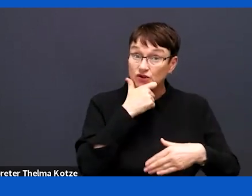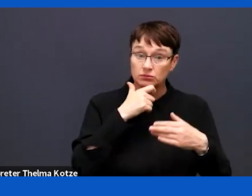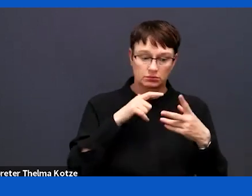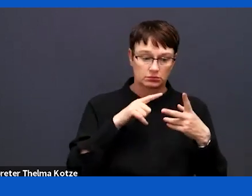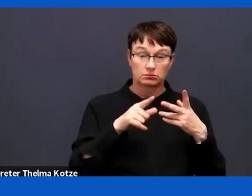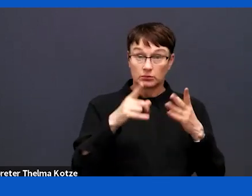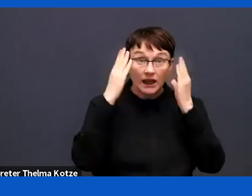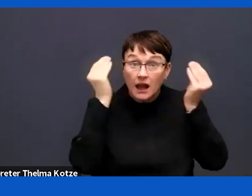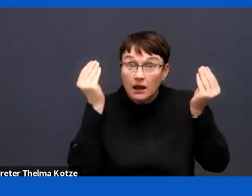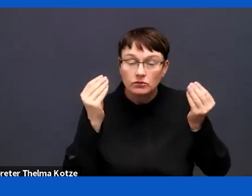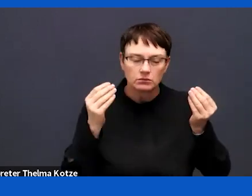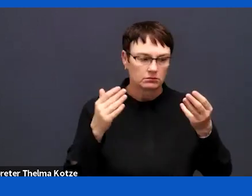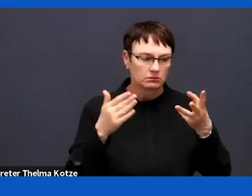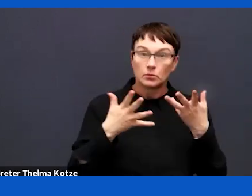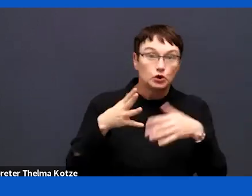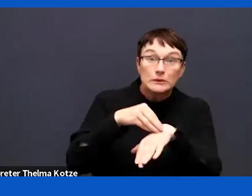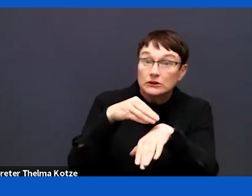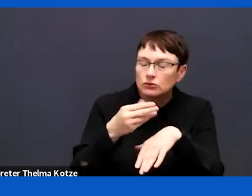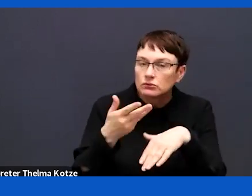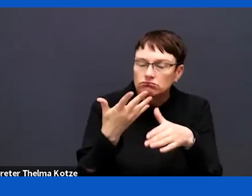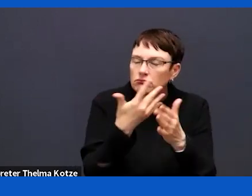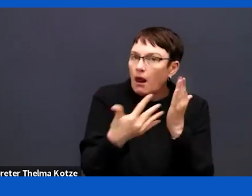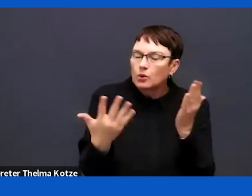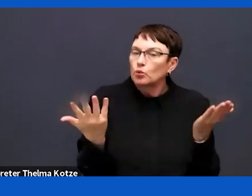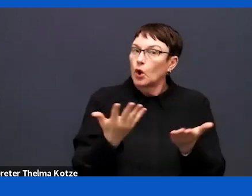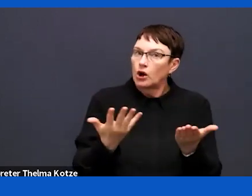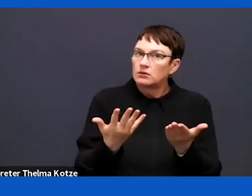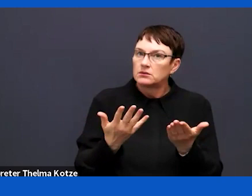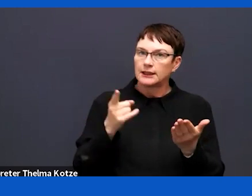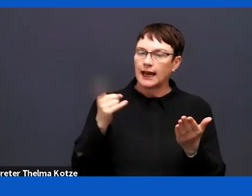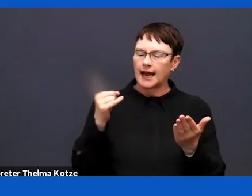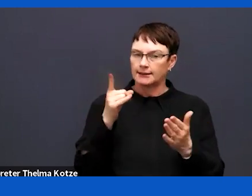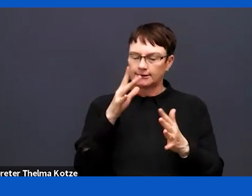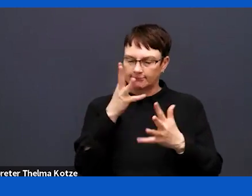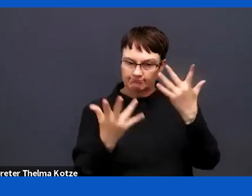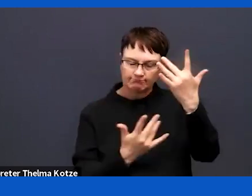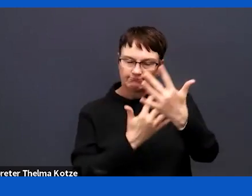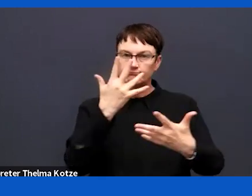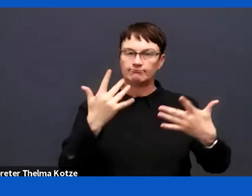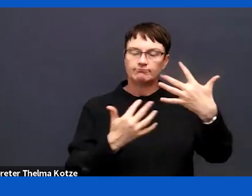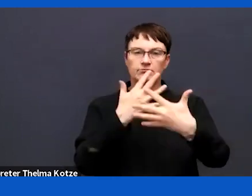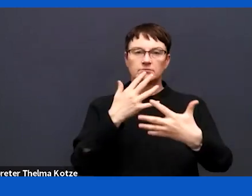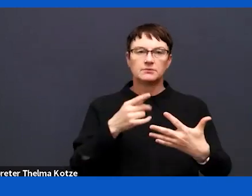able to do that for a long time. It's just figuring out how to communicate